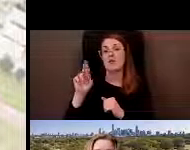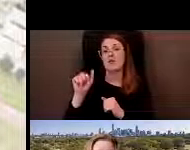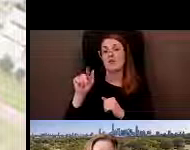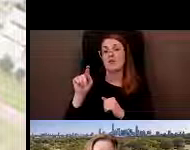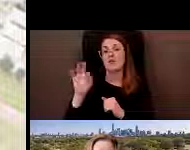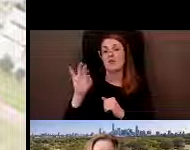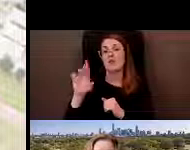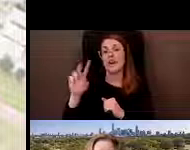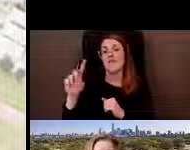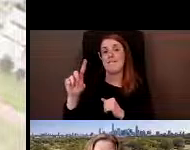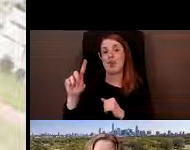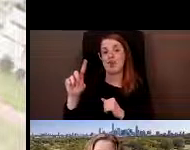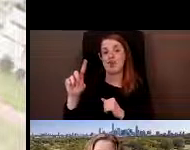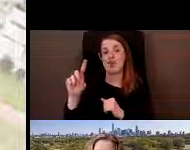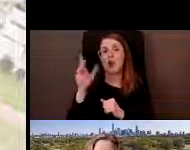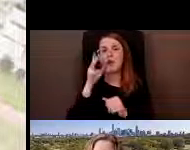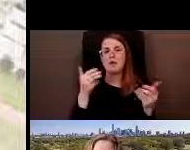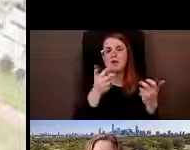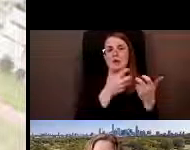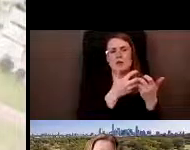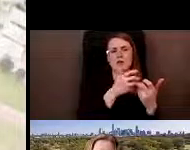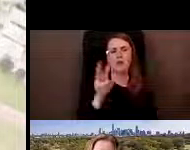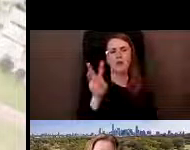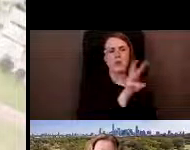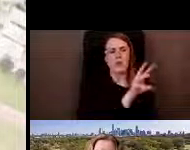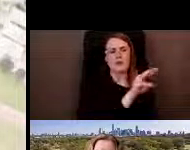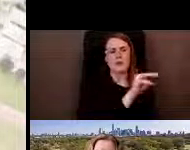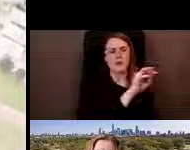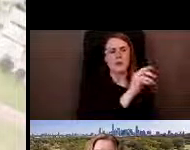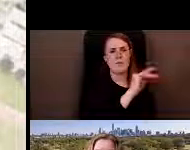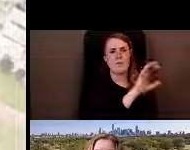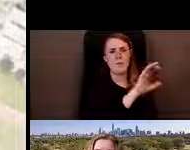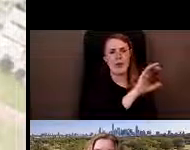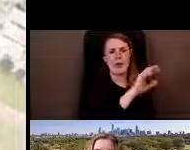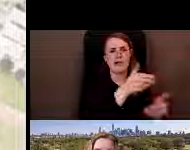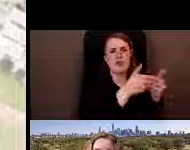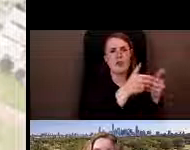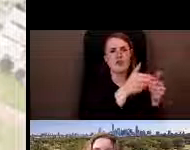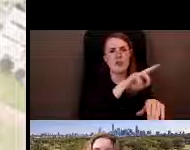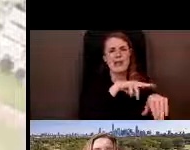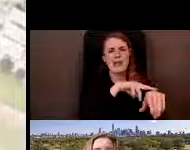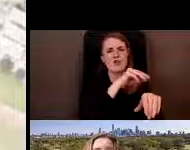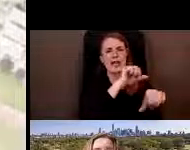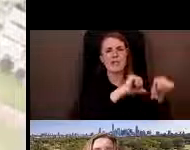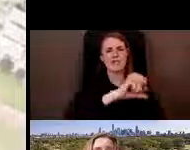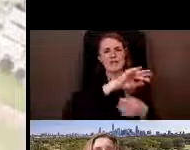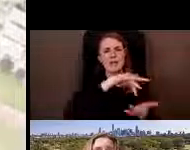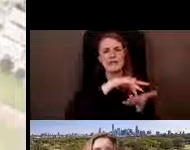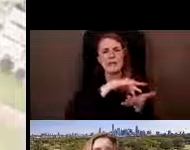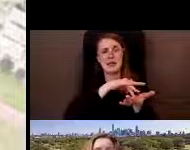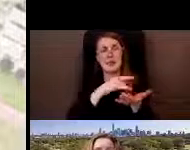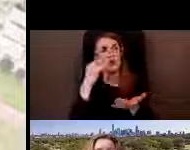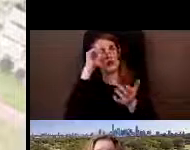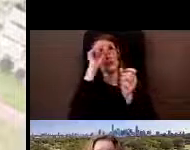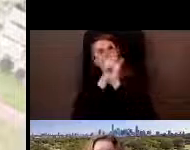the west side of Mopac, along the Nature and Science Center side. And we're imagining if the road were able